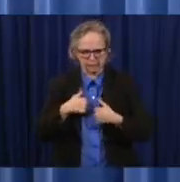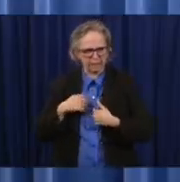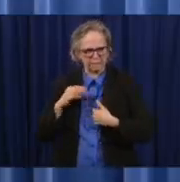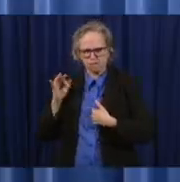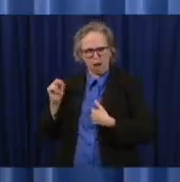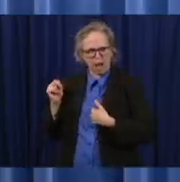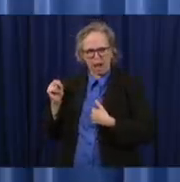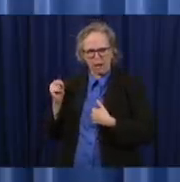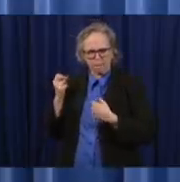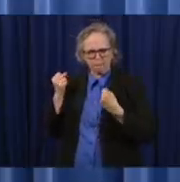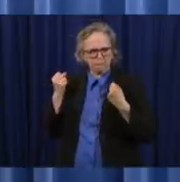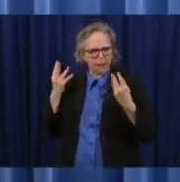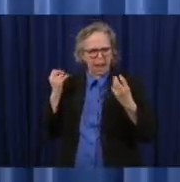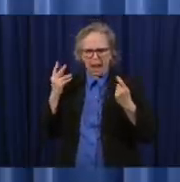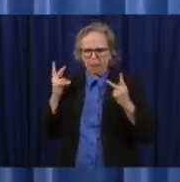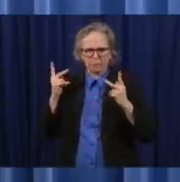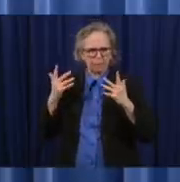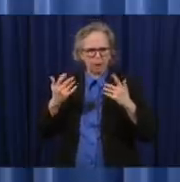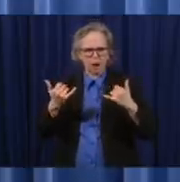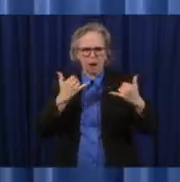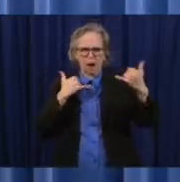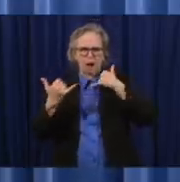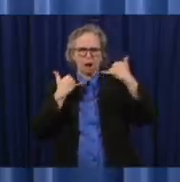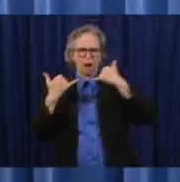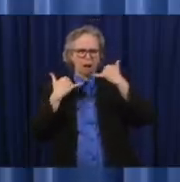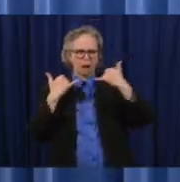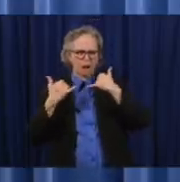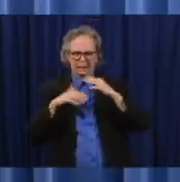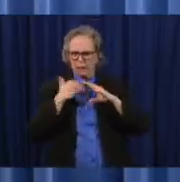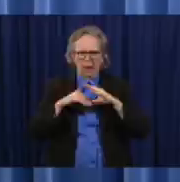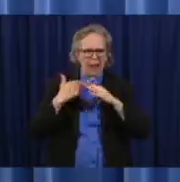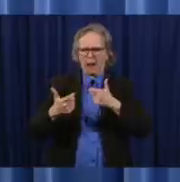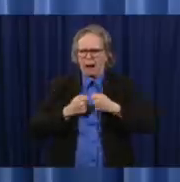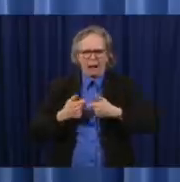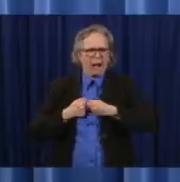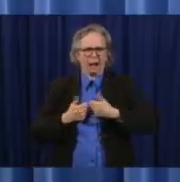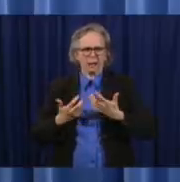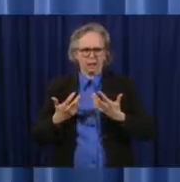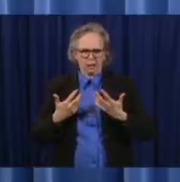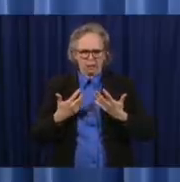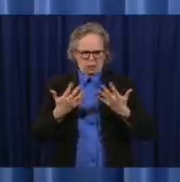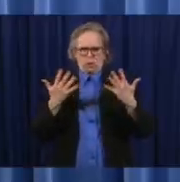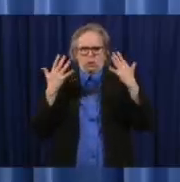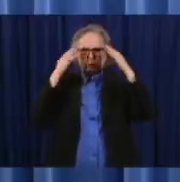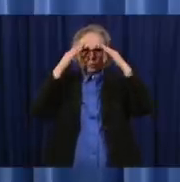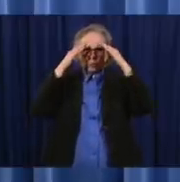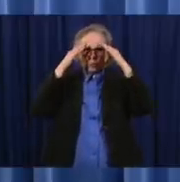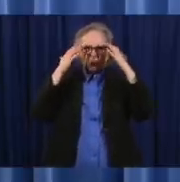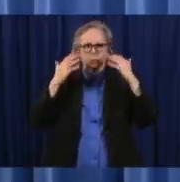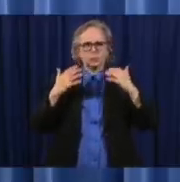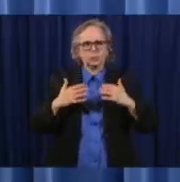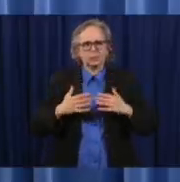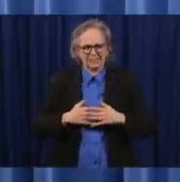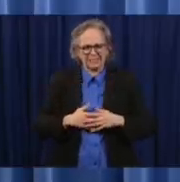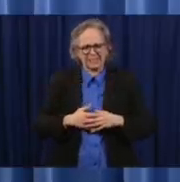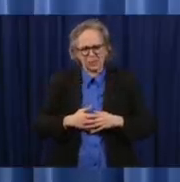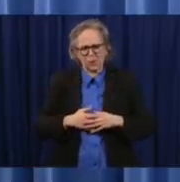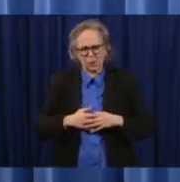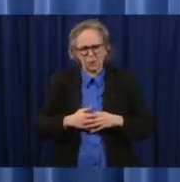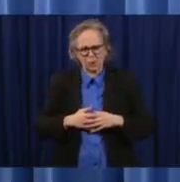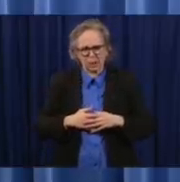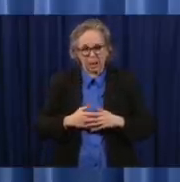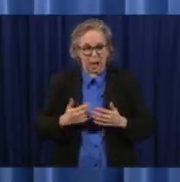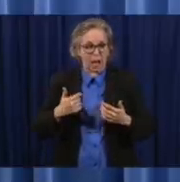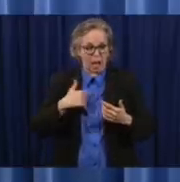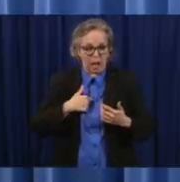people who felt that I may wear a mask or I may not wear a mask, but the government should not be